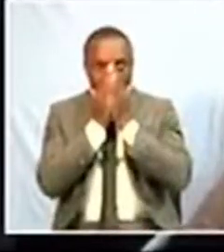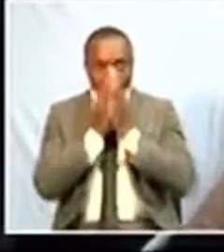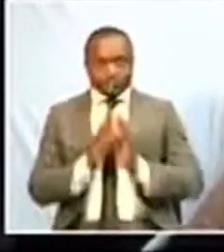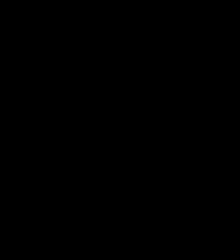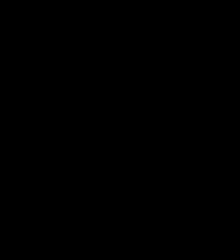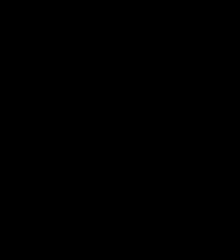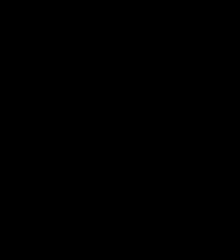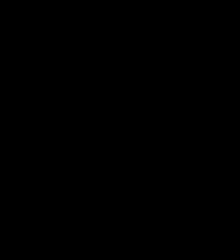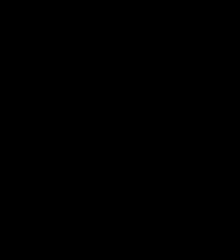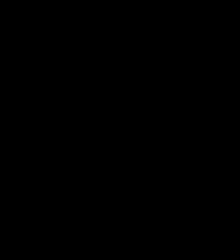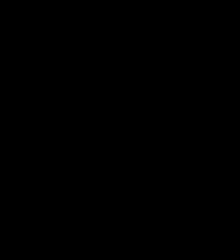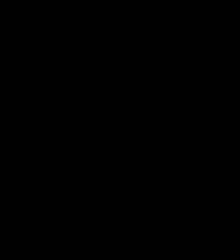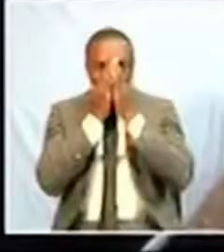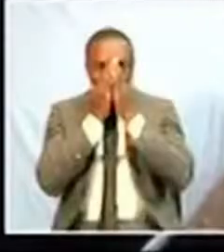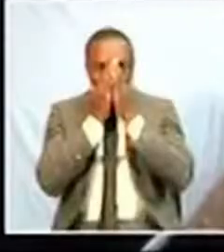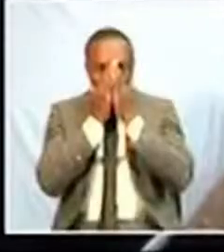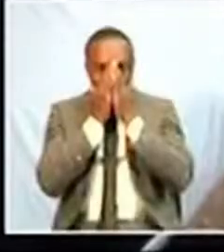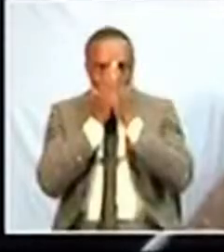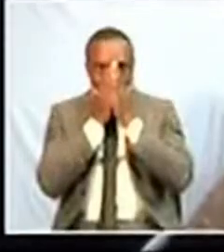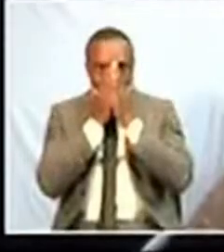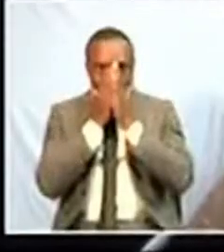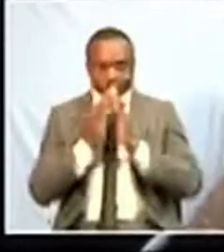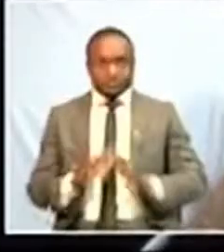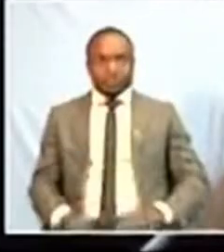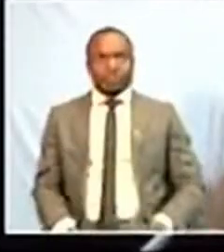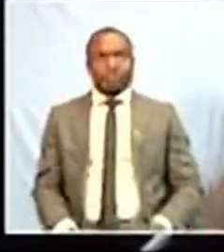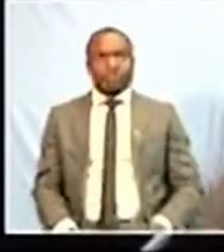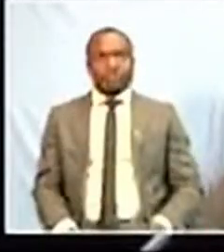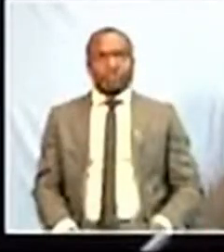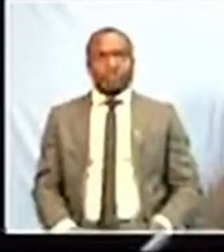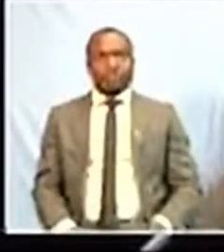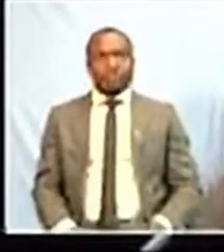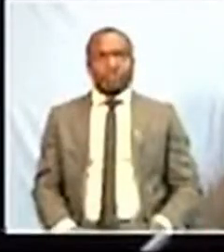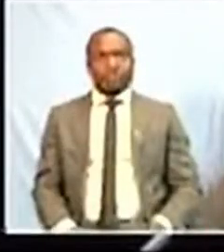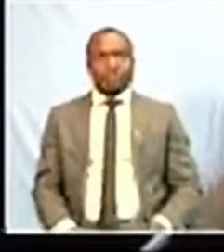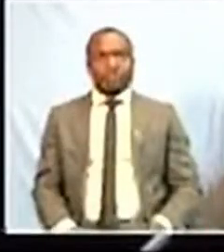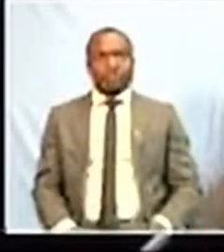What motivates Kitwe City Council?